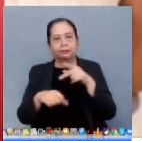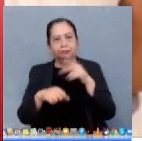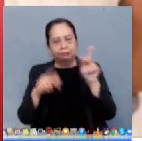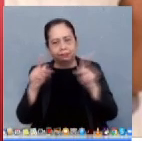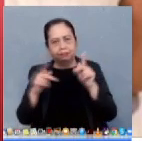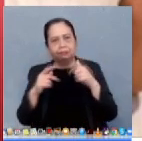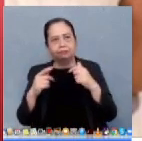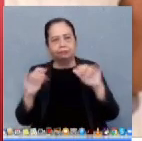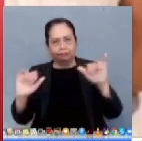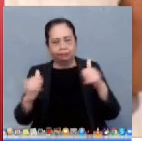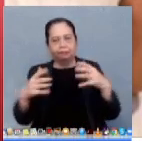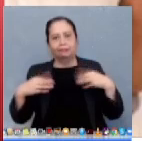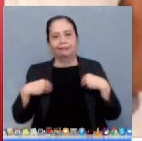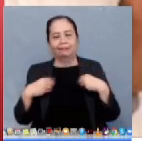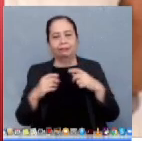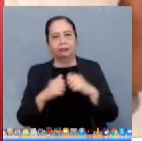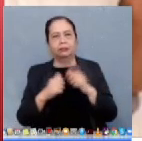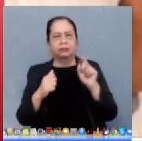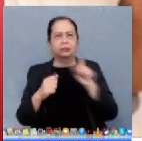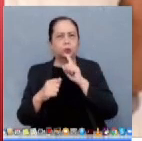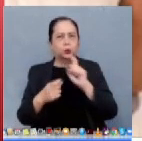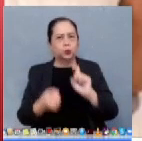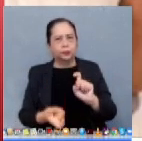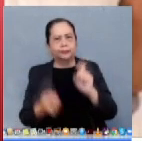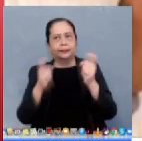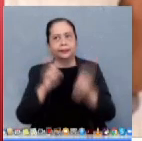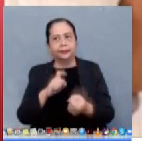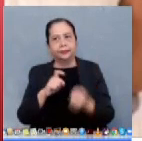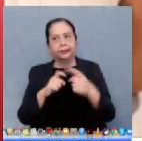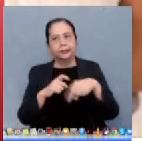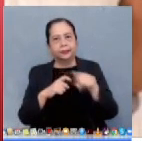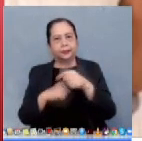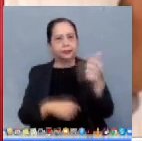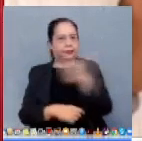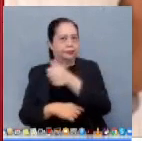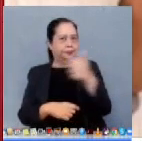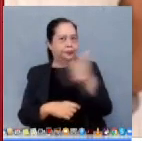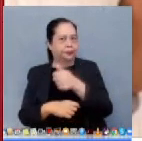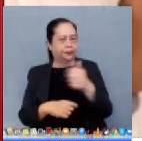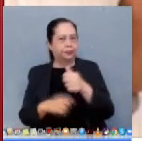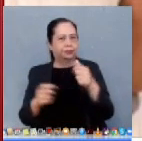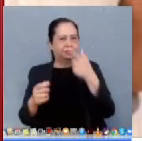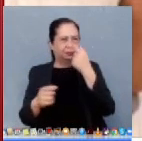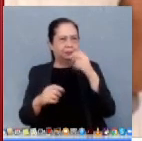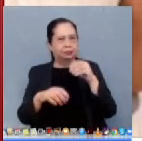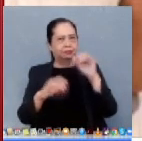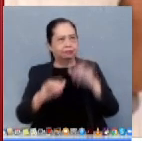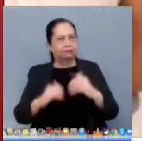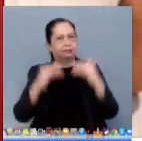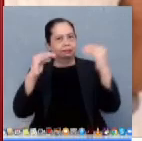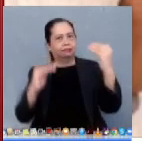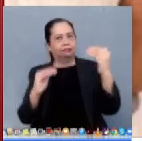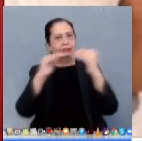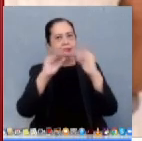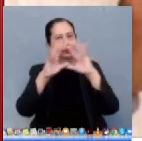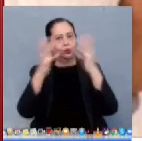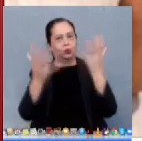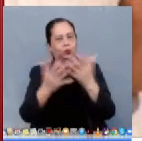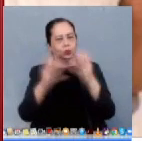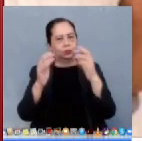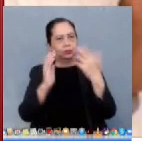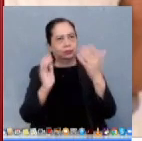to transform the transport industry to global standard. Mm-hmm. That's the only way for us to be able